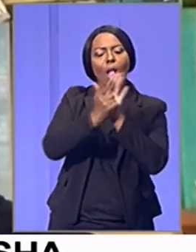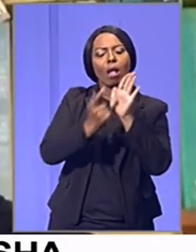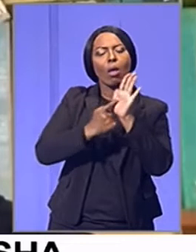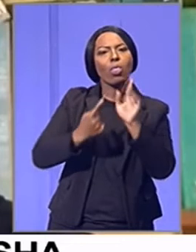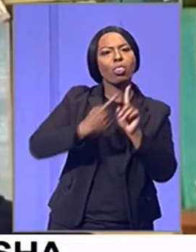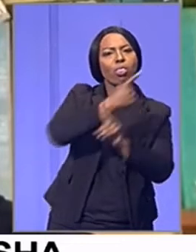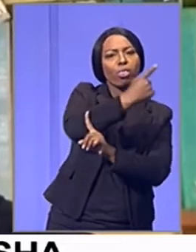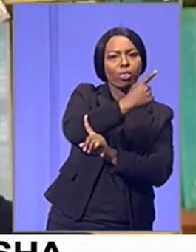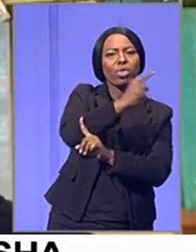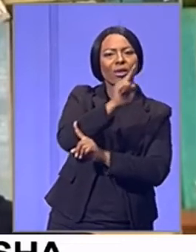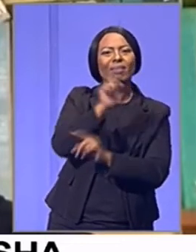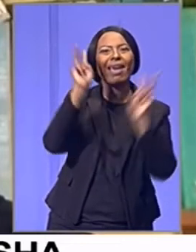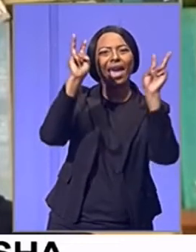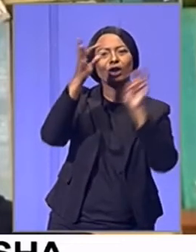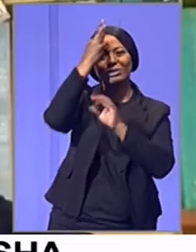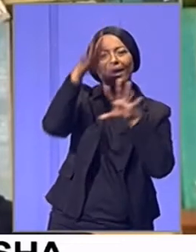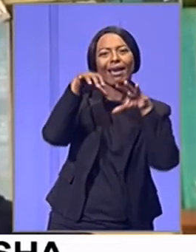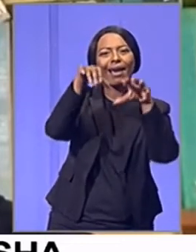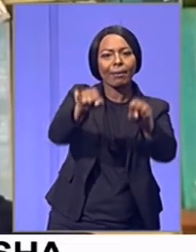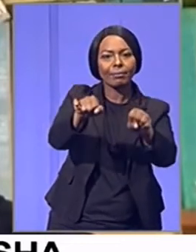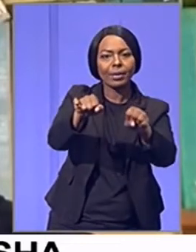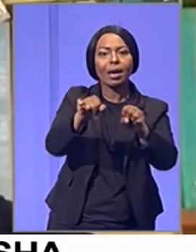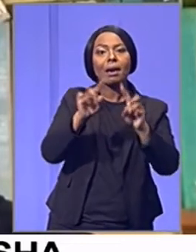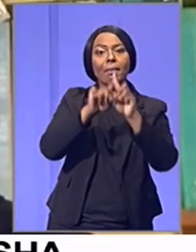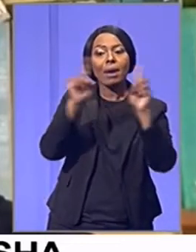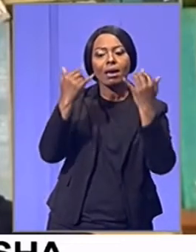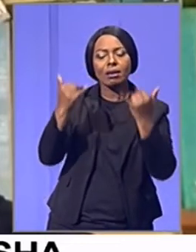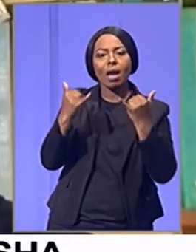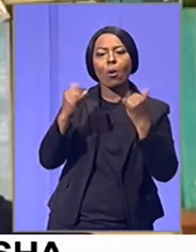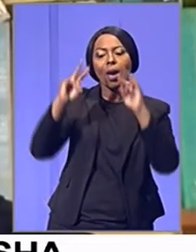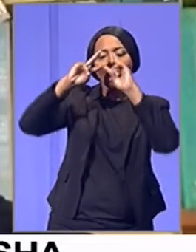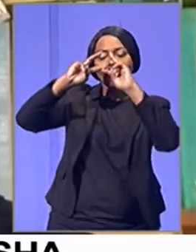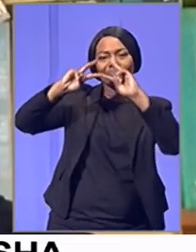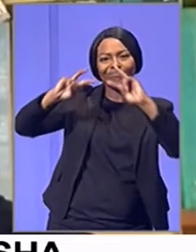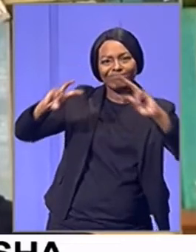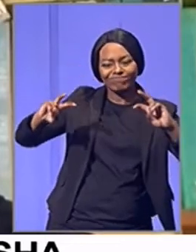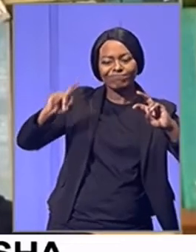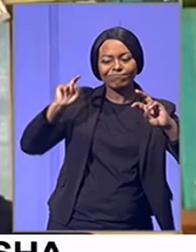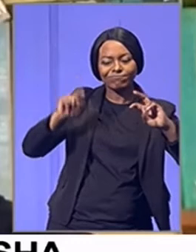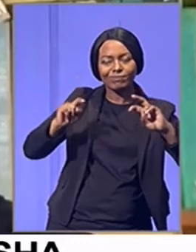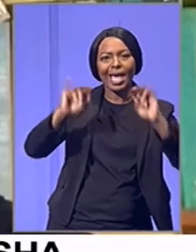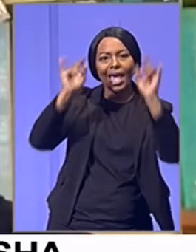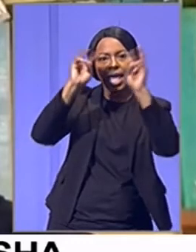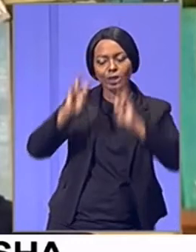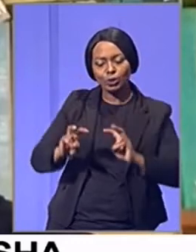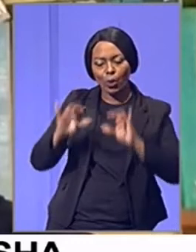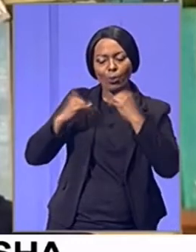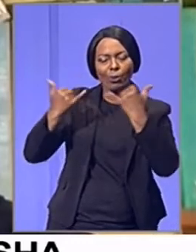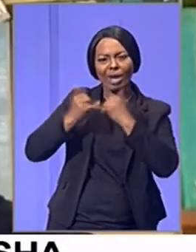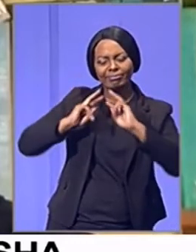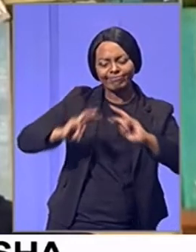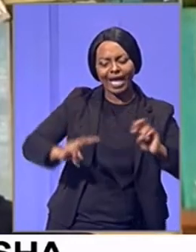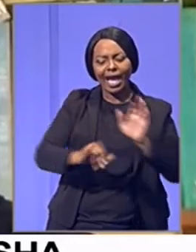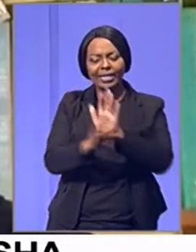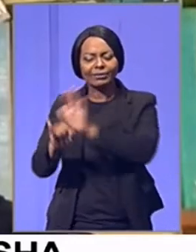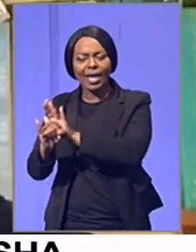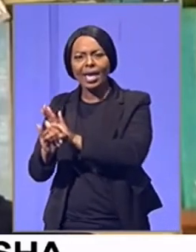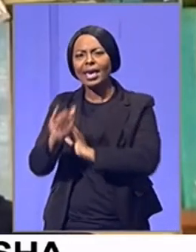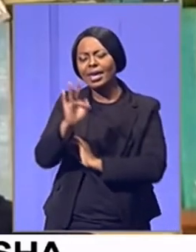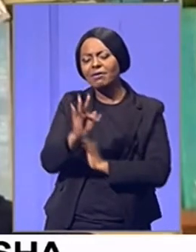capture. Eskom is studying the report to identify whether there are implicated individuals still in its